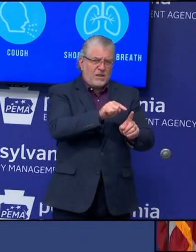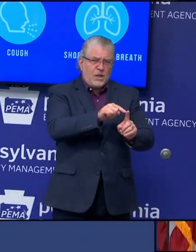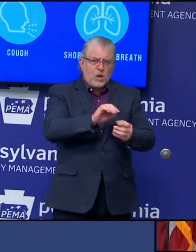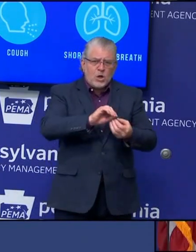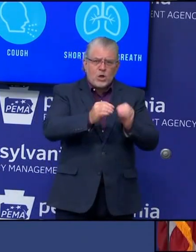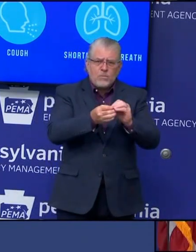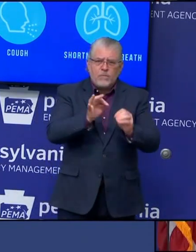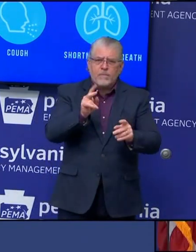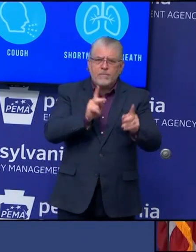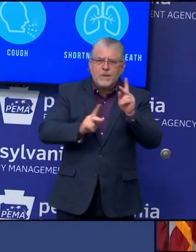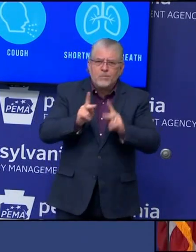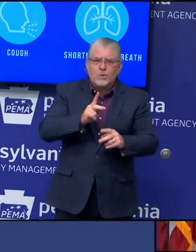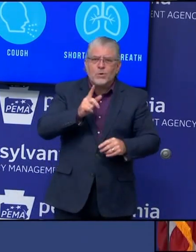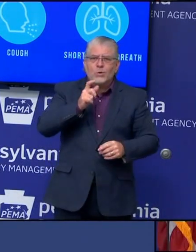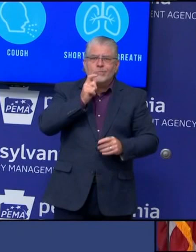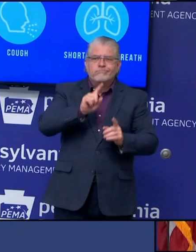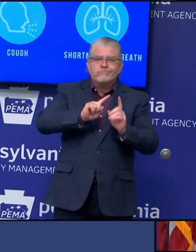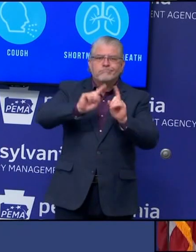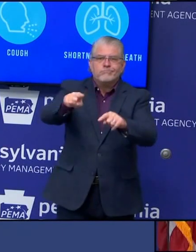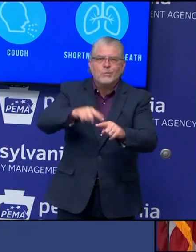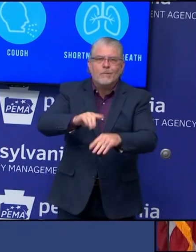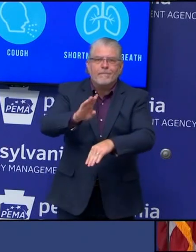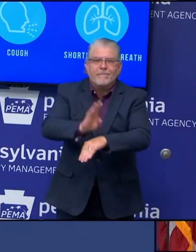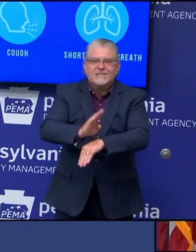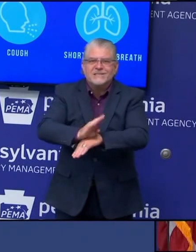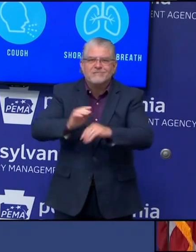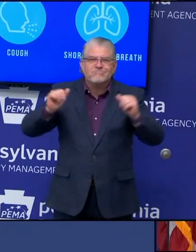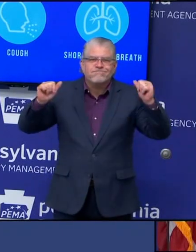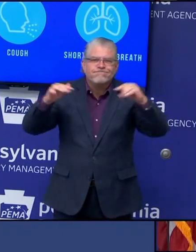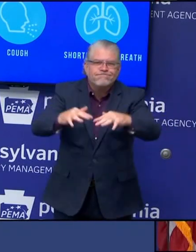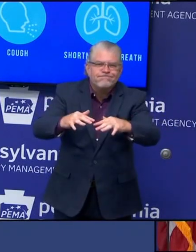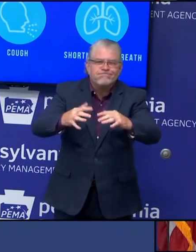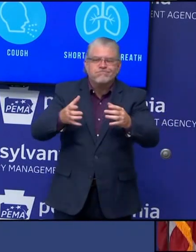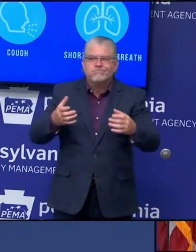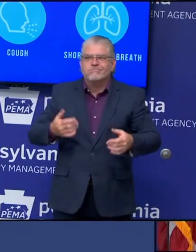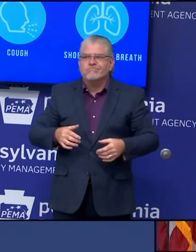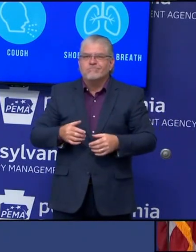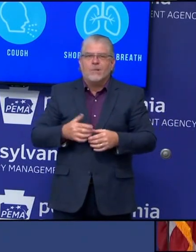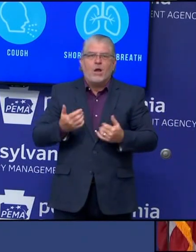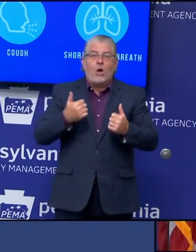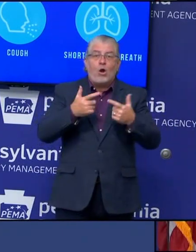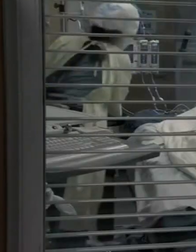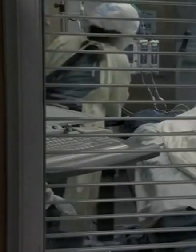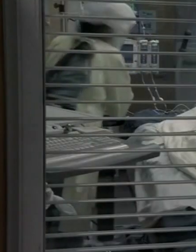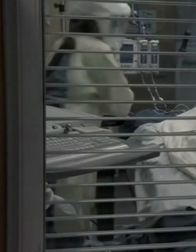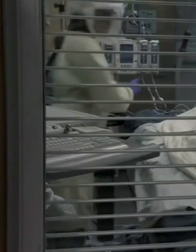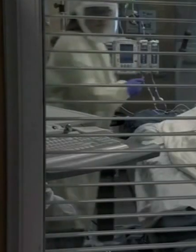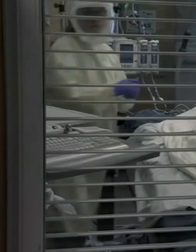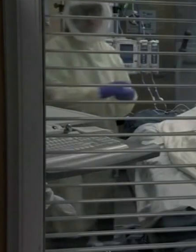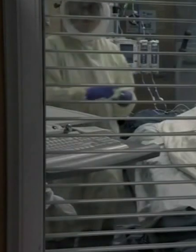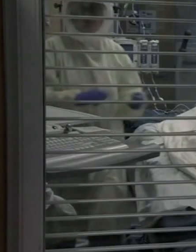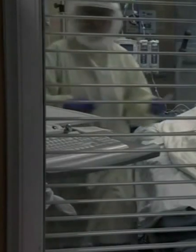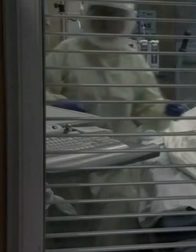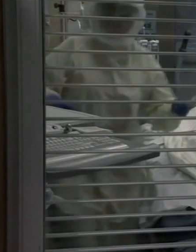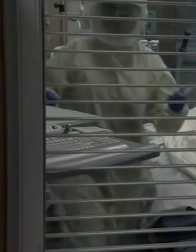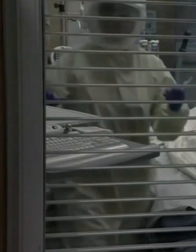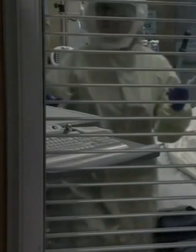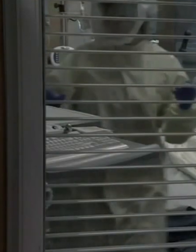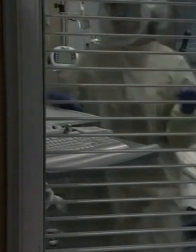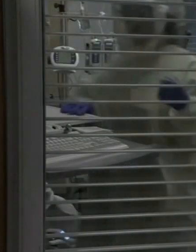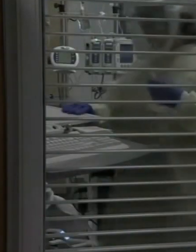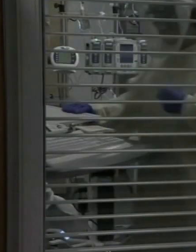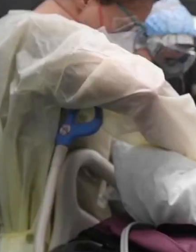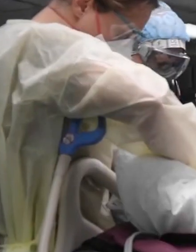to a business or a large gathering 14 days prior to the onset of symptoms. Dr. Levine says the silver